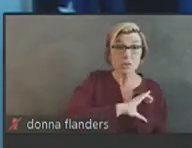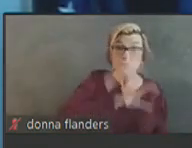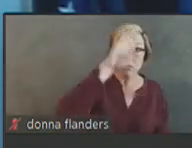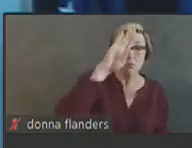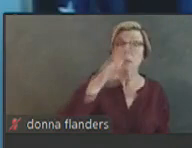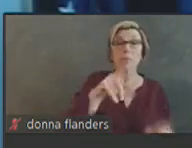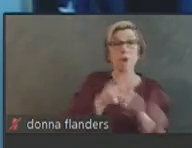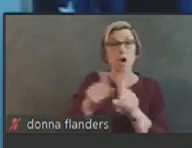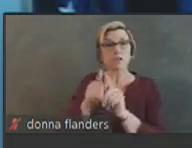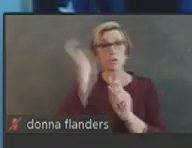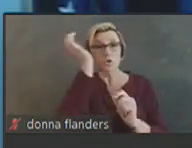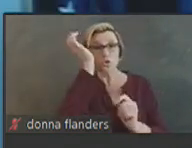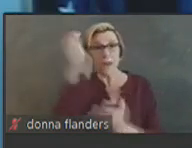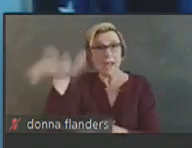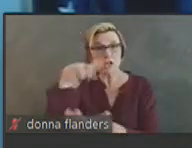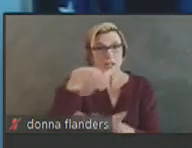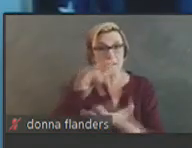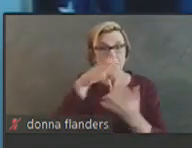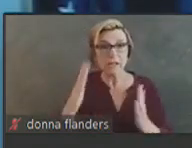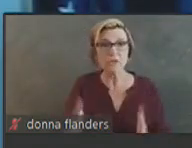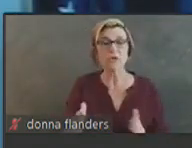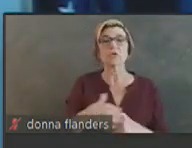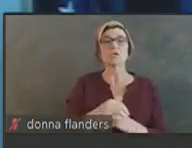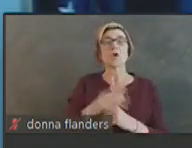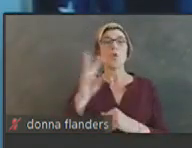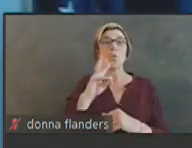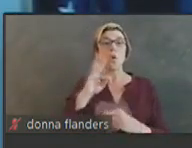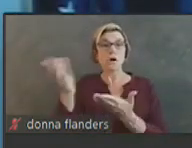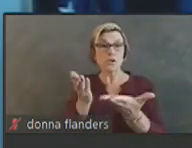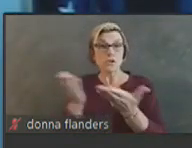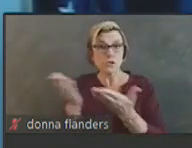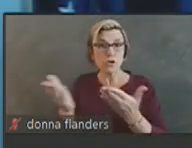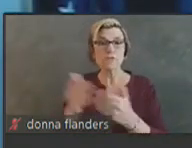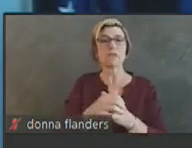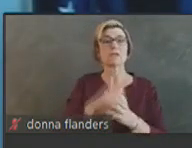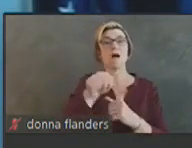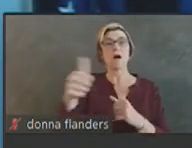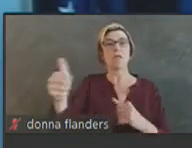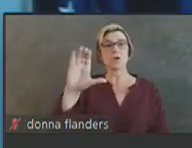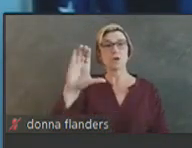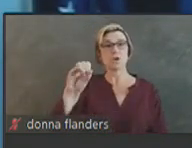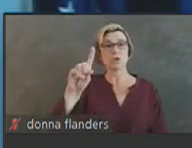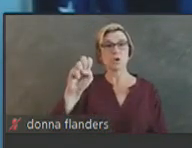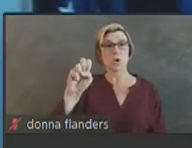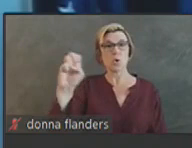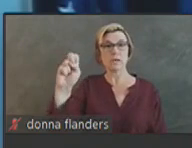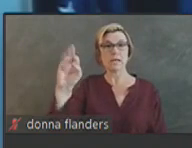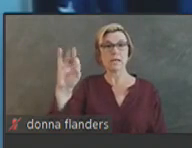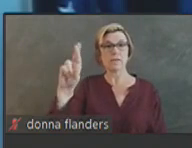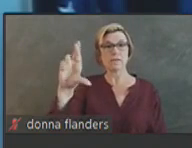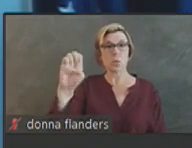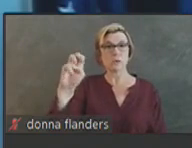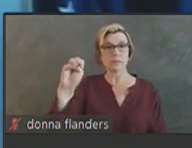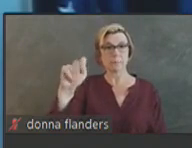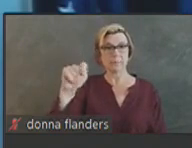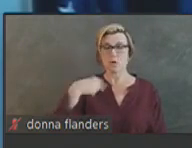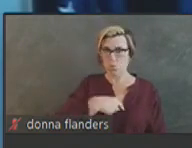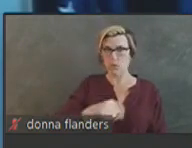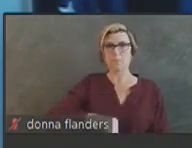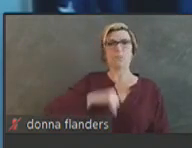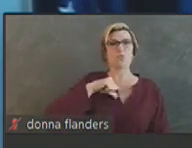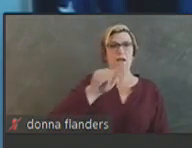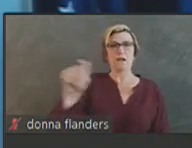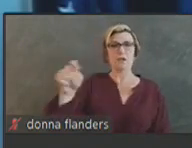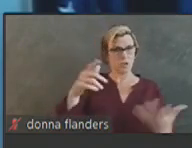workers, watershed, some members of code enforcement and other departments. Very proud of that. For employers who